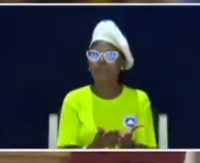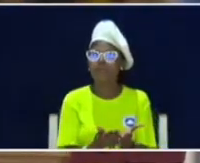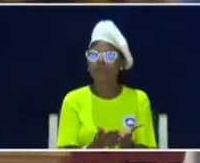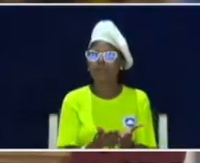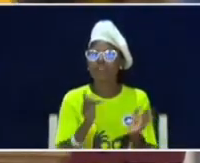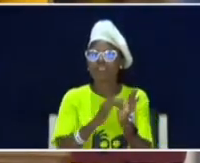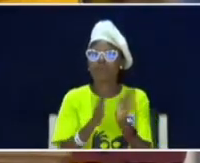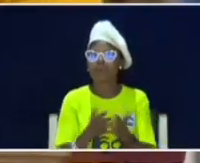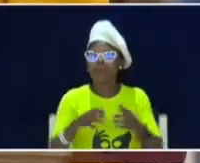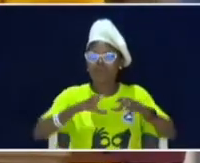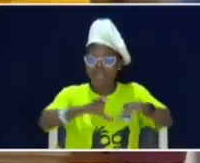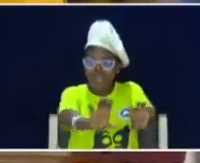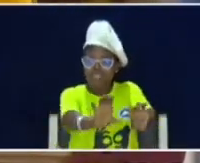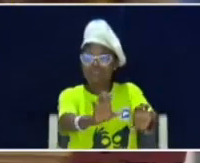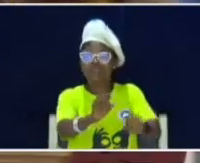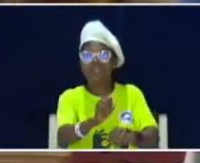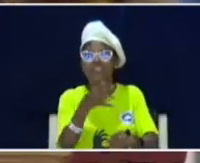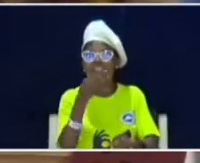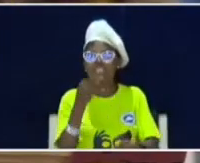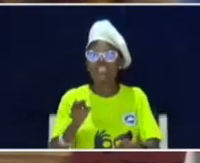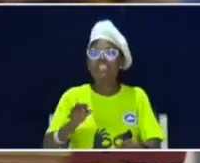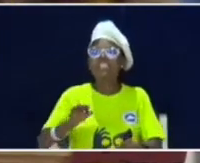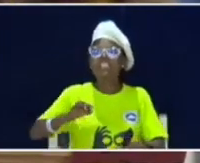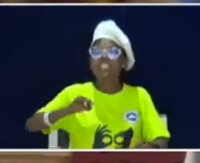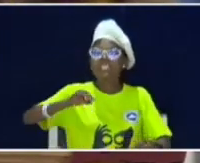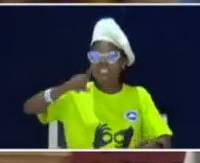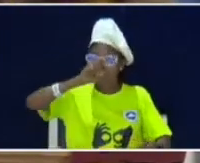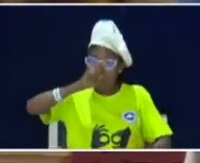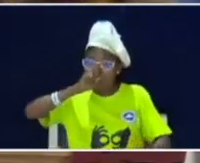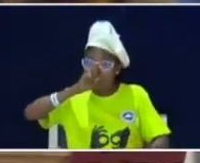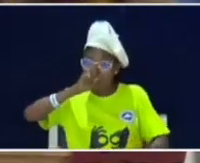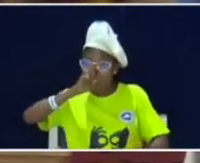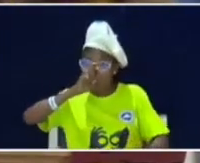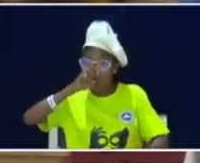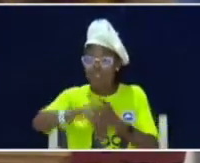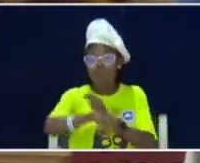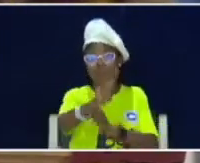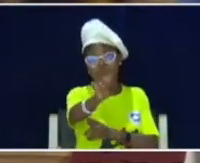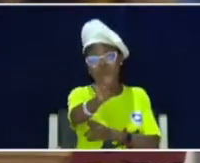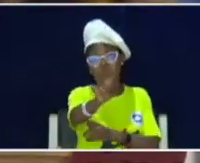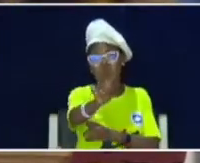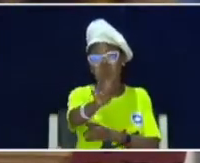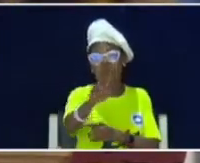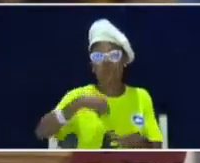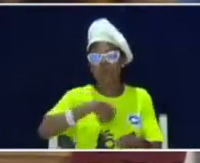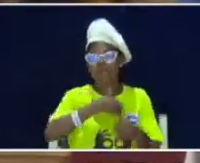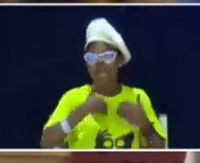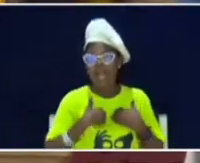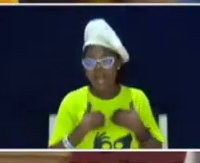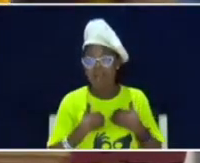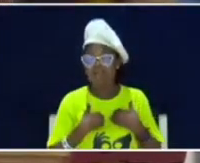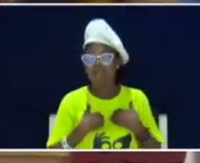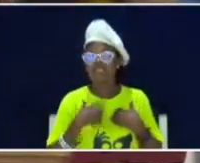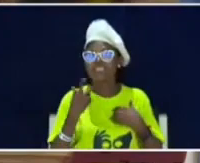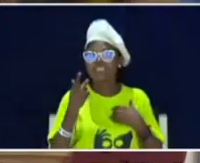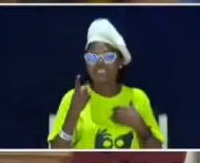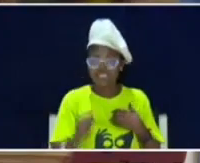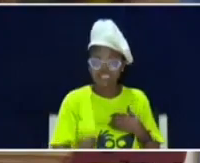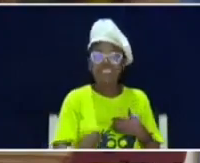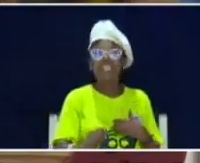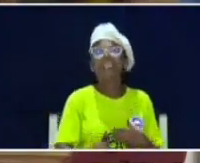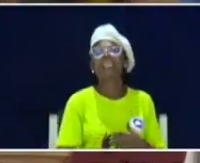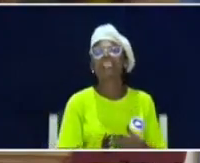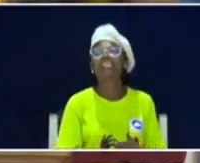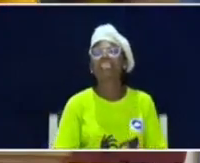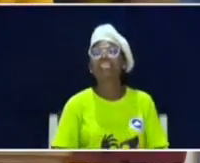the Bible classifies eagle into two. We have the superior eagle